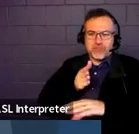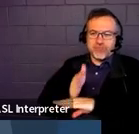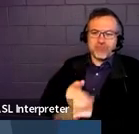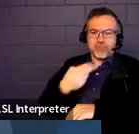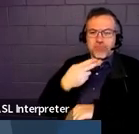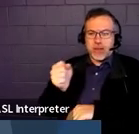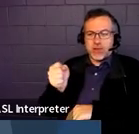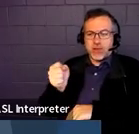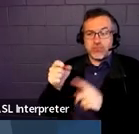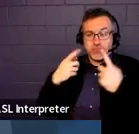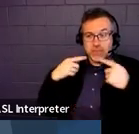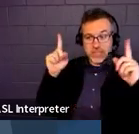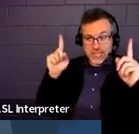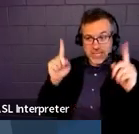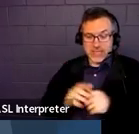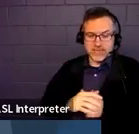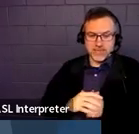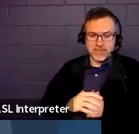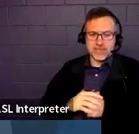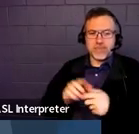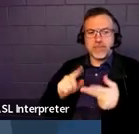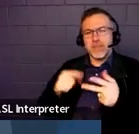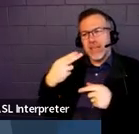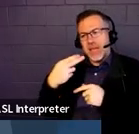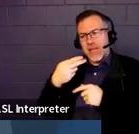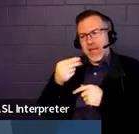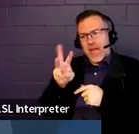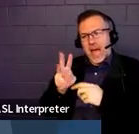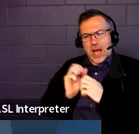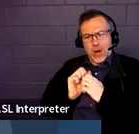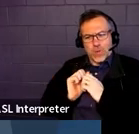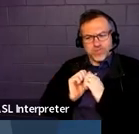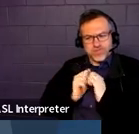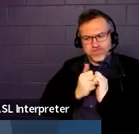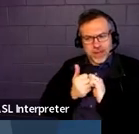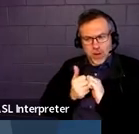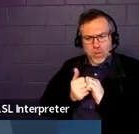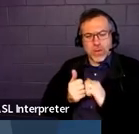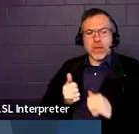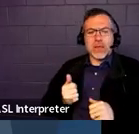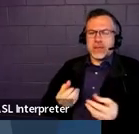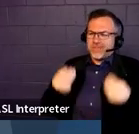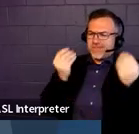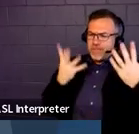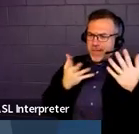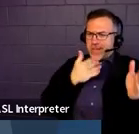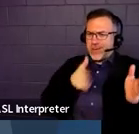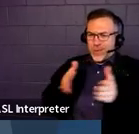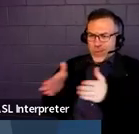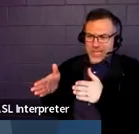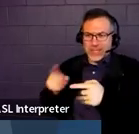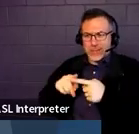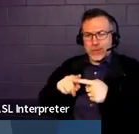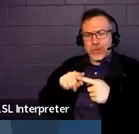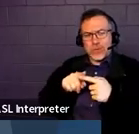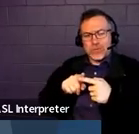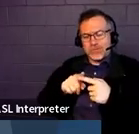success. And then the how. There are so many ways that we can address how.